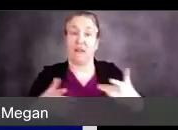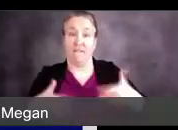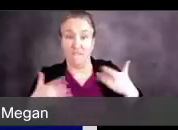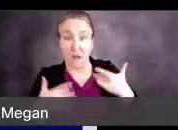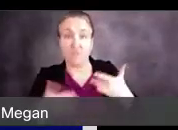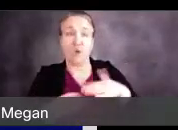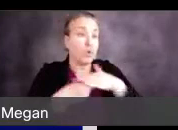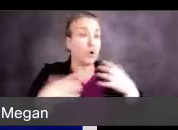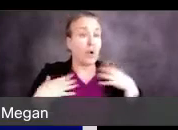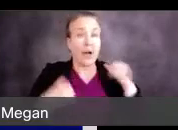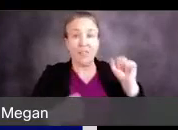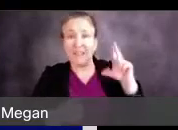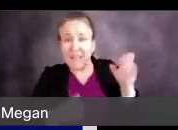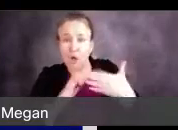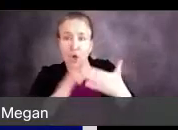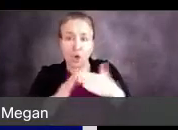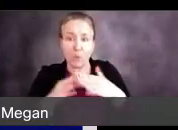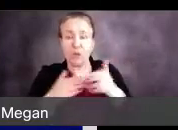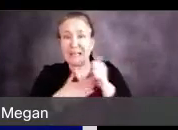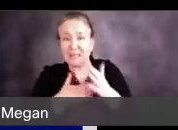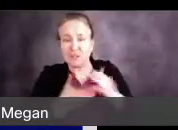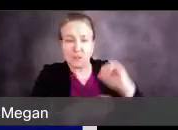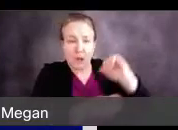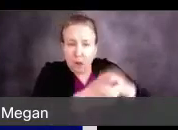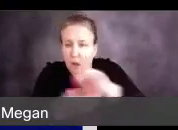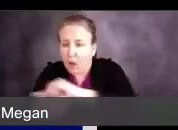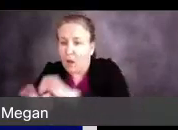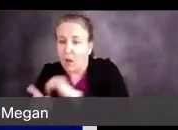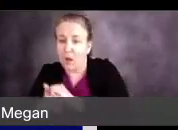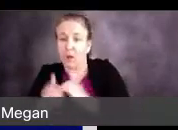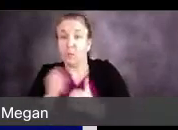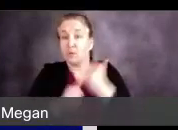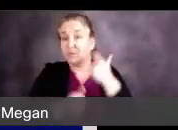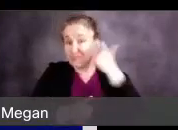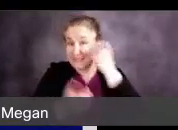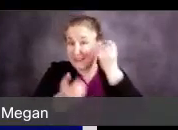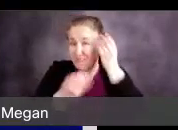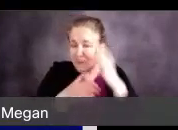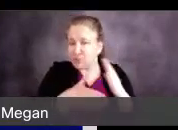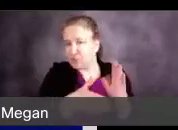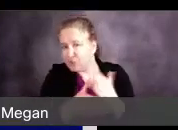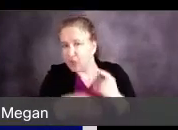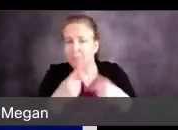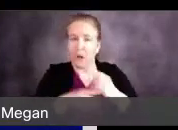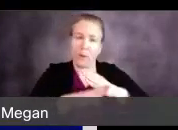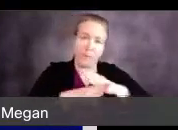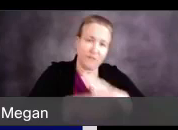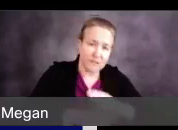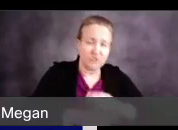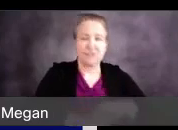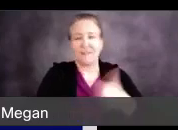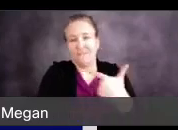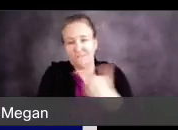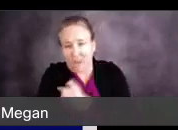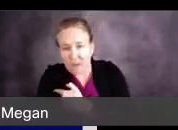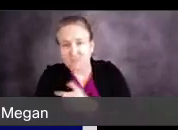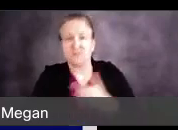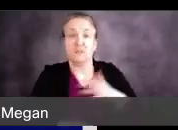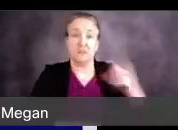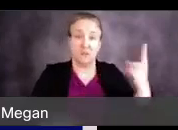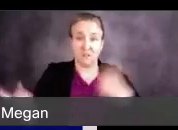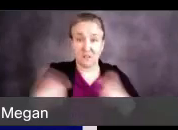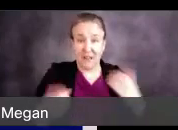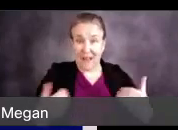local healthcare and community leaders to share the latest information on prevention, vaccines, and answer your questions